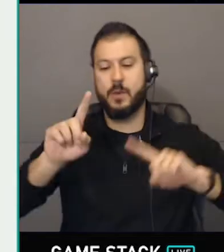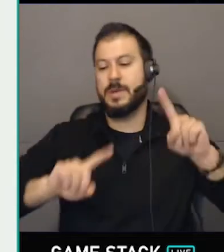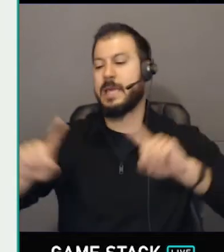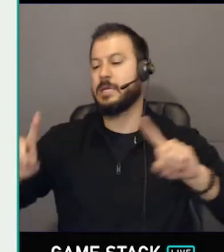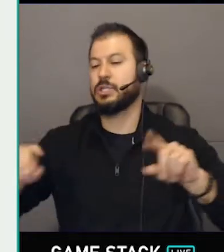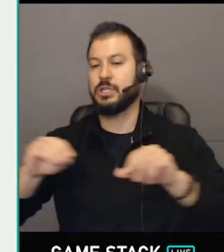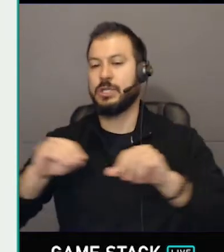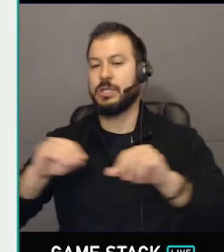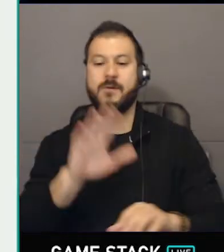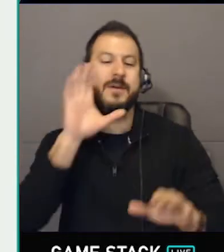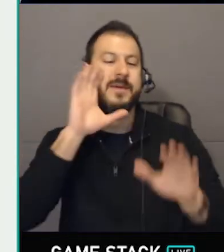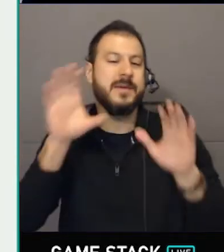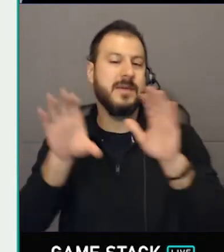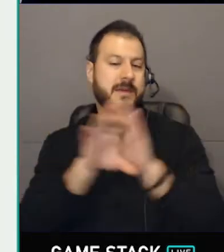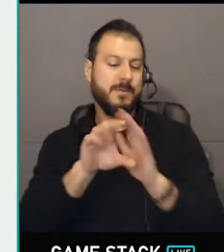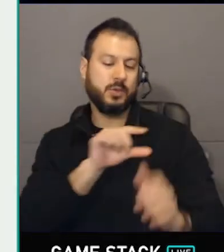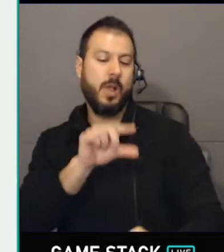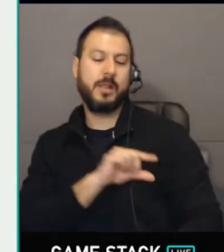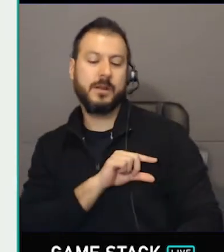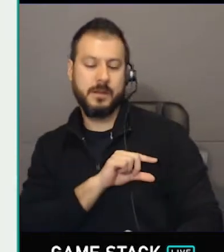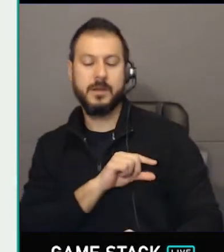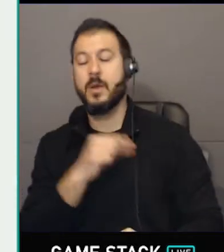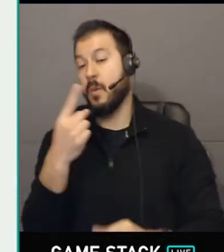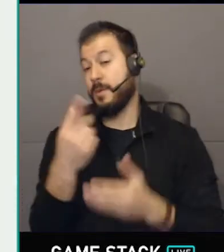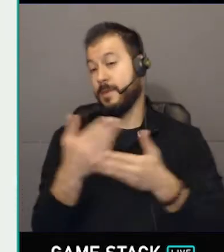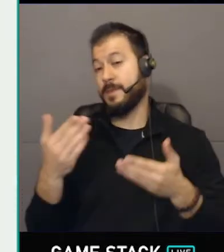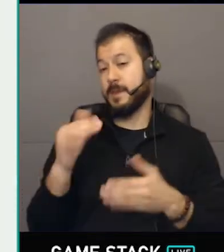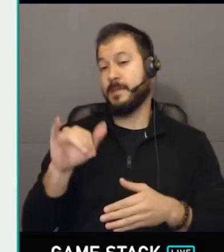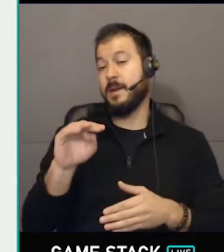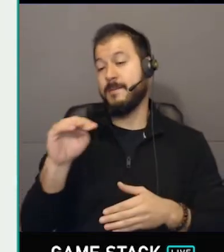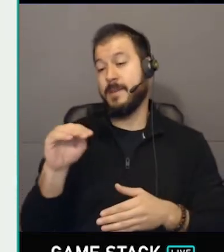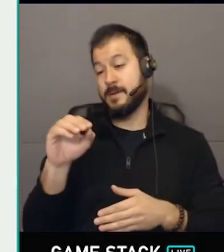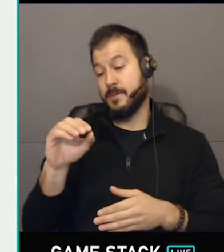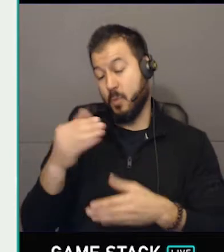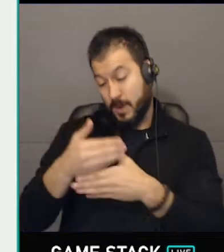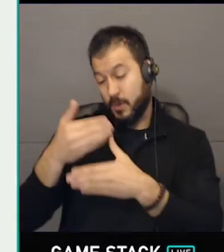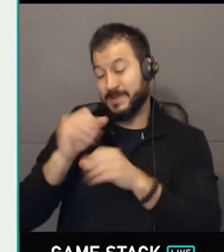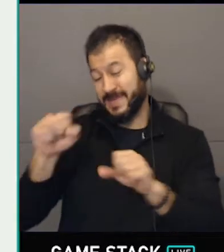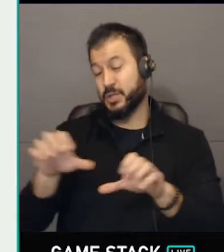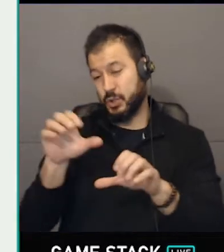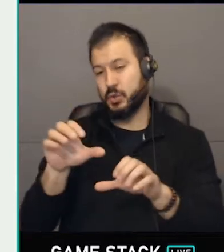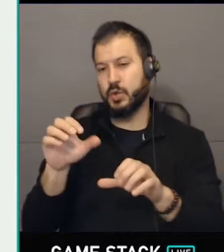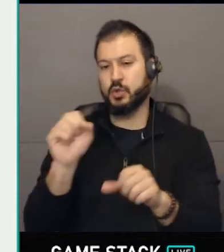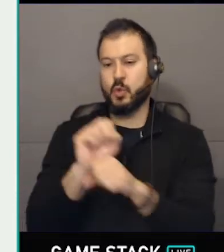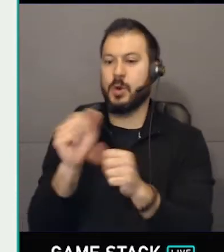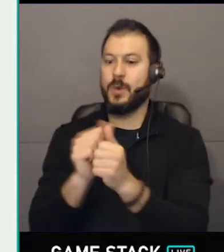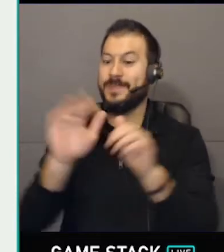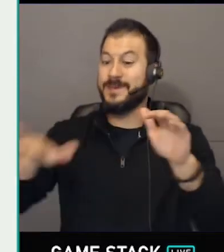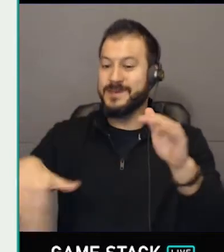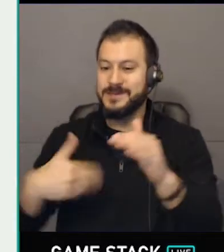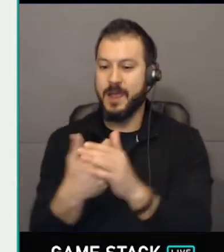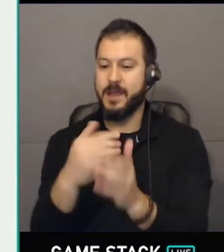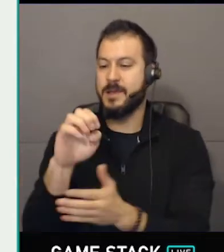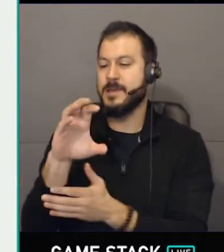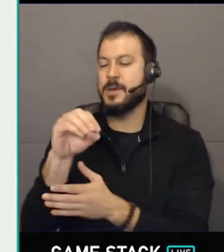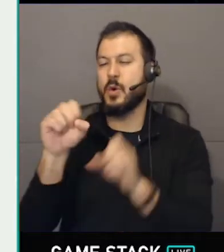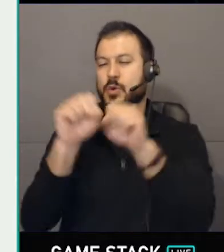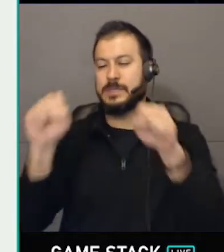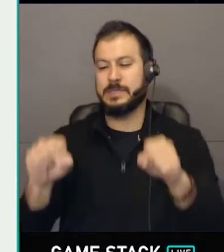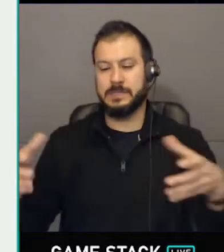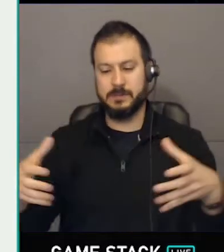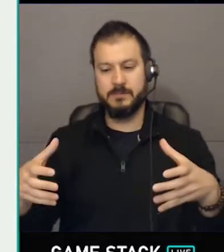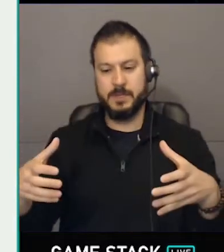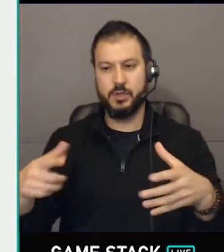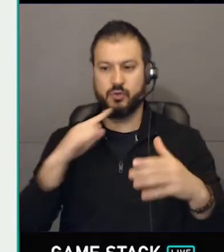image quality. One of the things that Windows can do as a platform is to work with the entire ecosystem to raise the consistency of new HDR